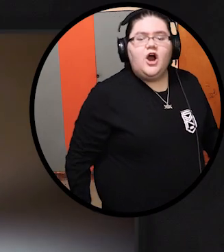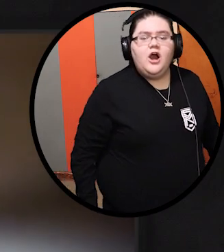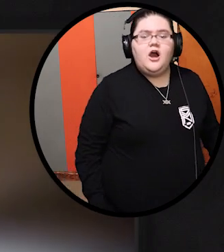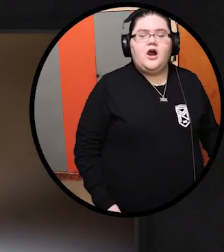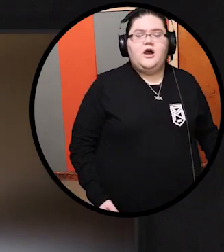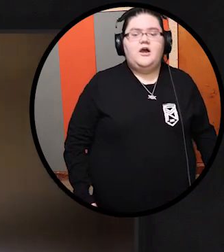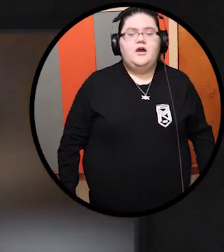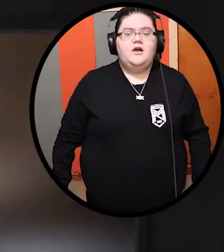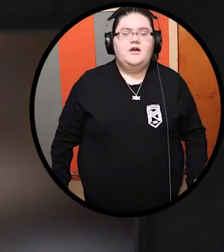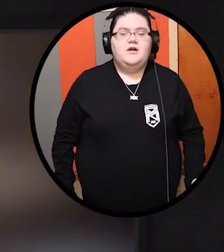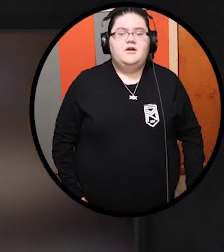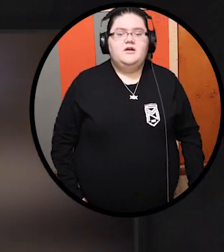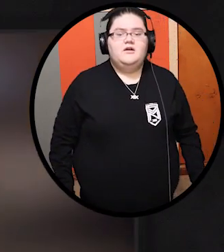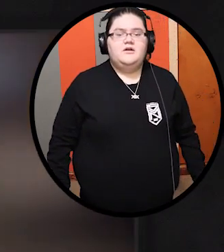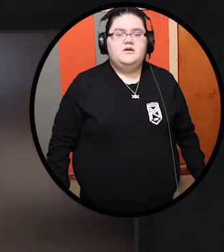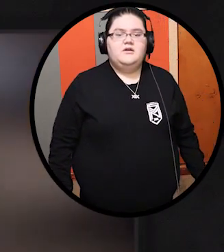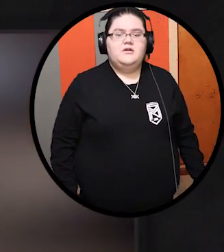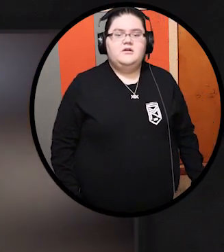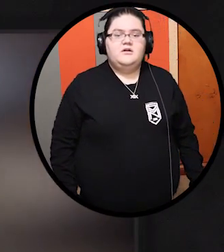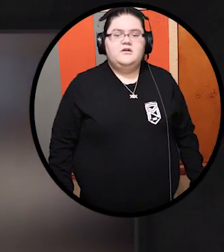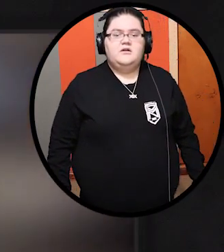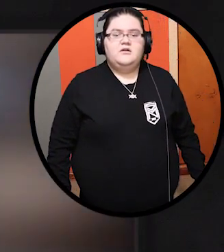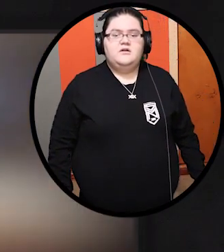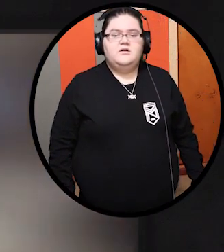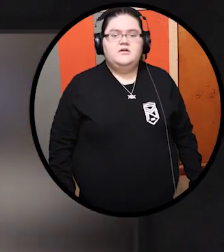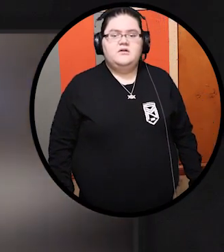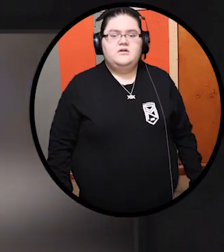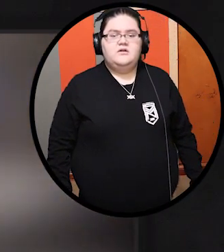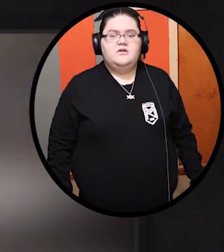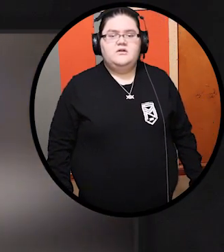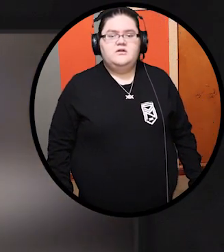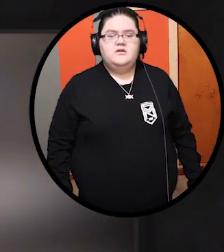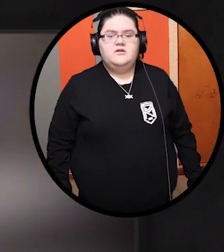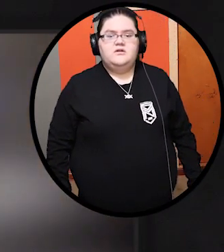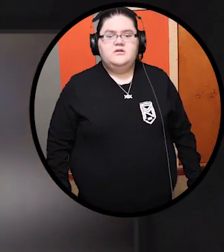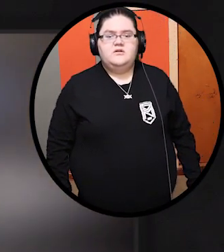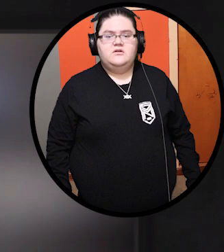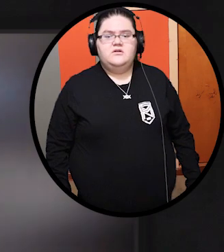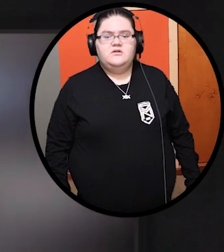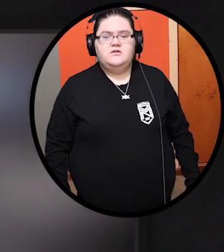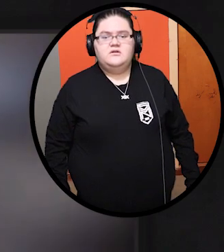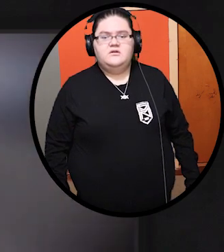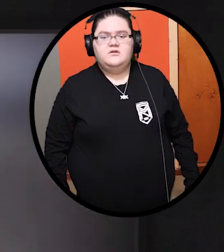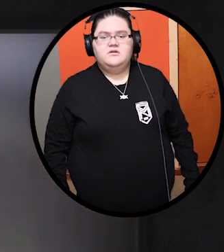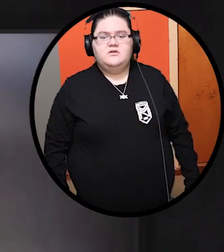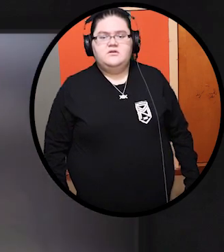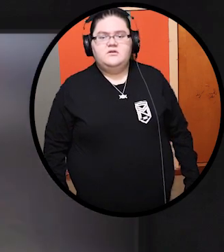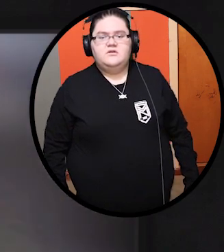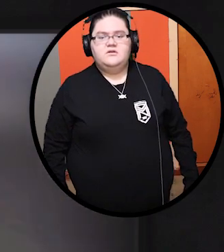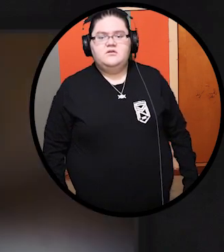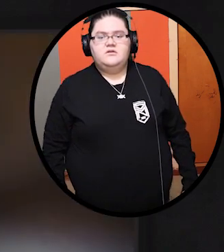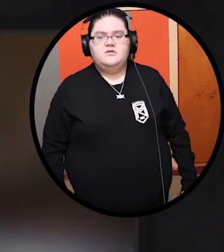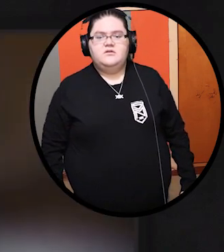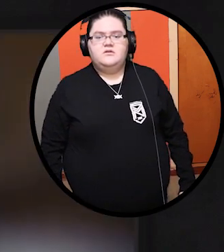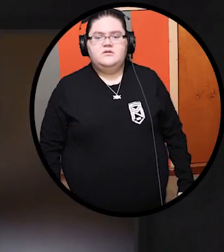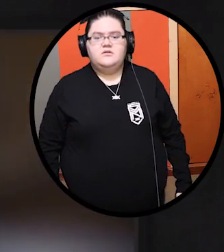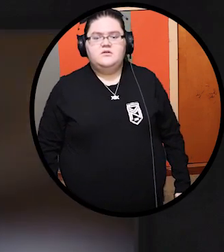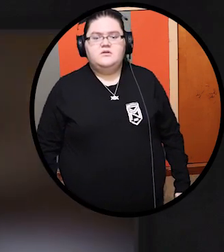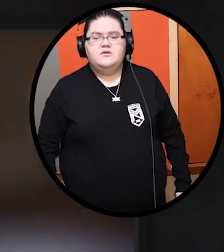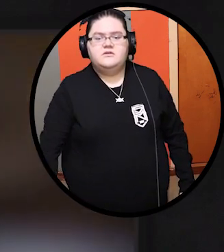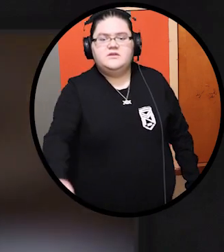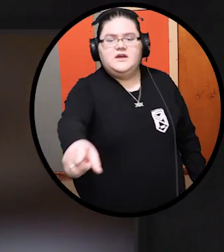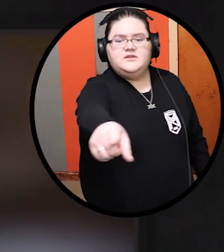I saw! The bank employee who spots the girl is baffled 10 years to old. See a child crying as she runs through the bank. Okay,